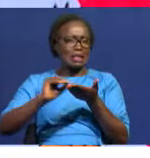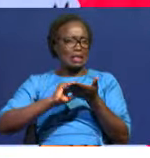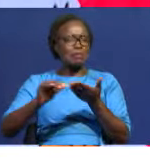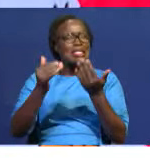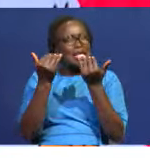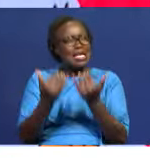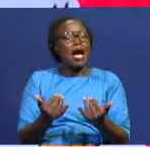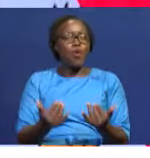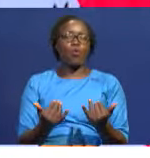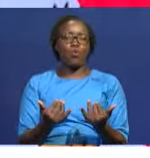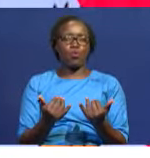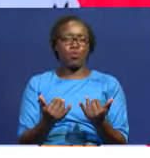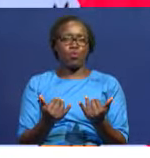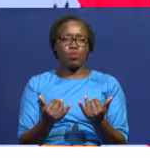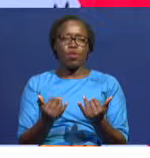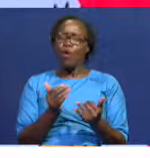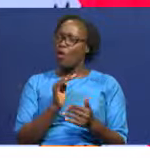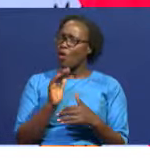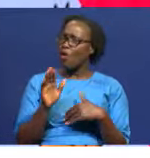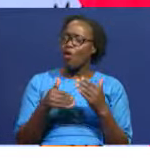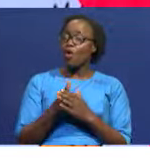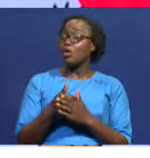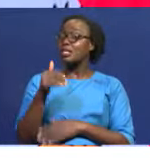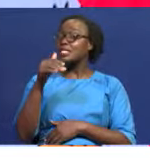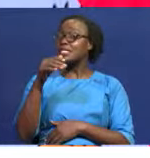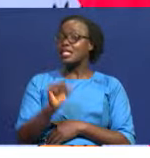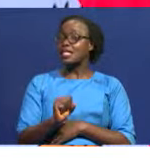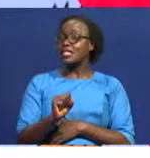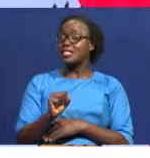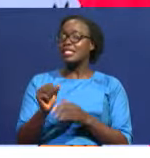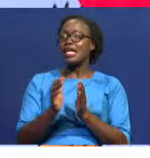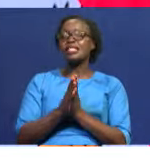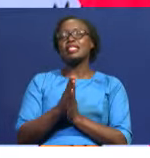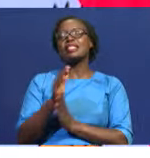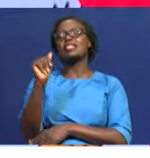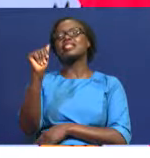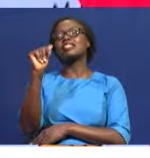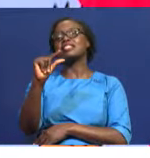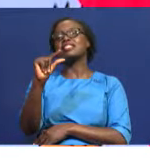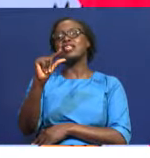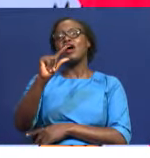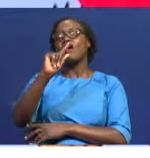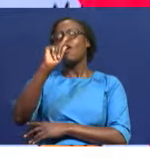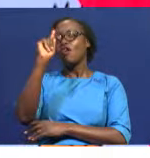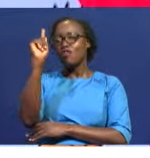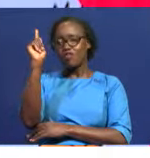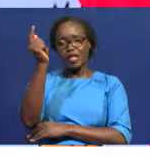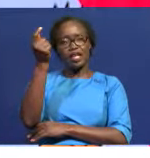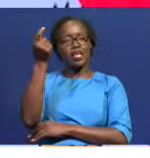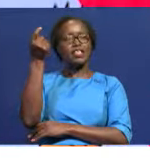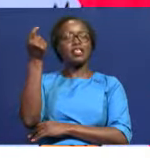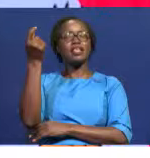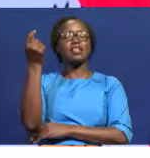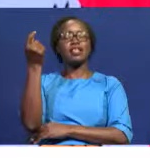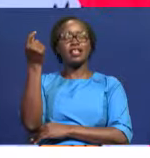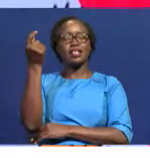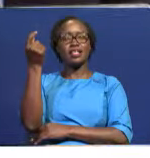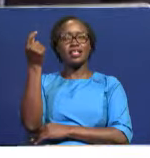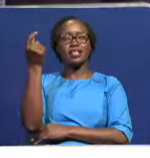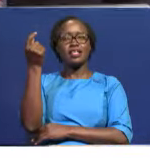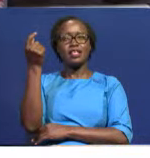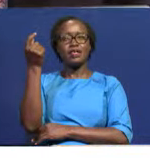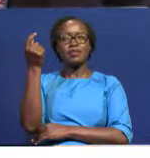effect all the Cabinet Secretaries and Attorney General of the Republic of Kenya, of the Cabinet of